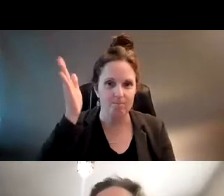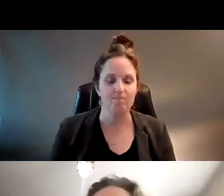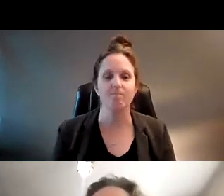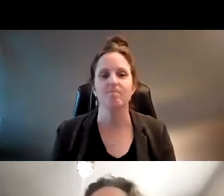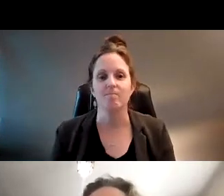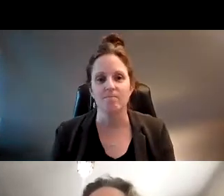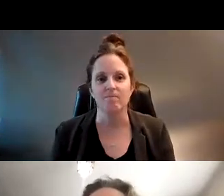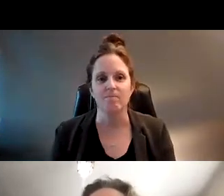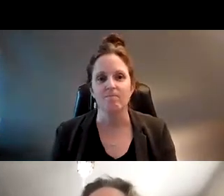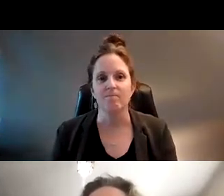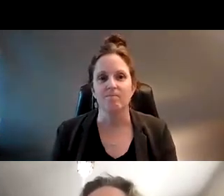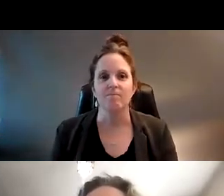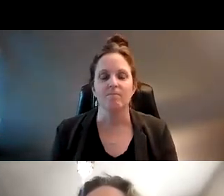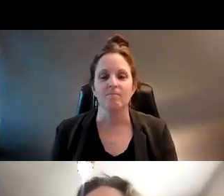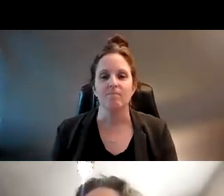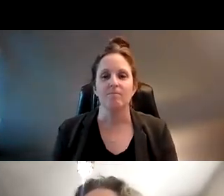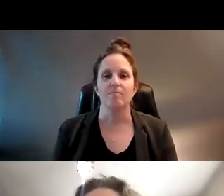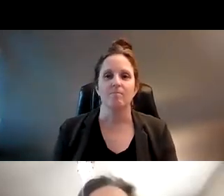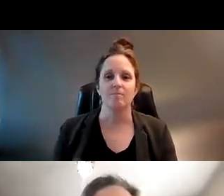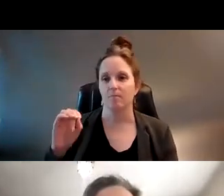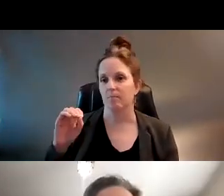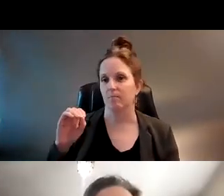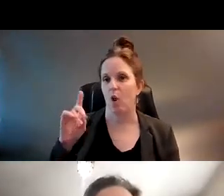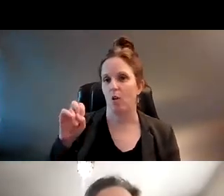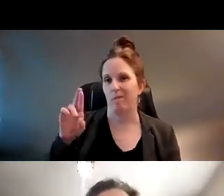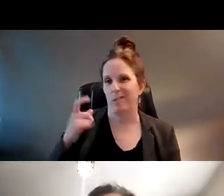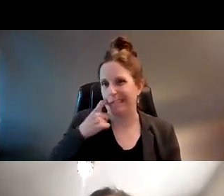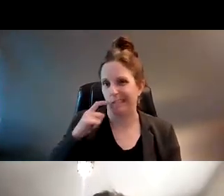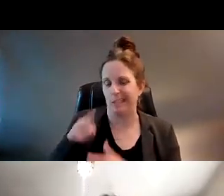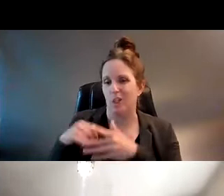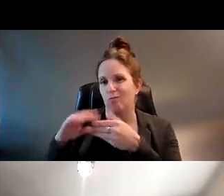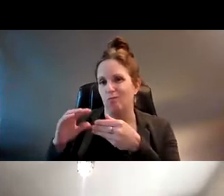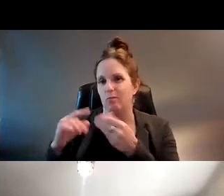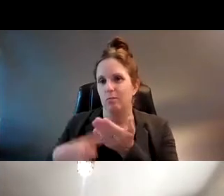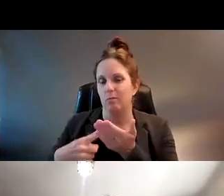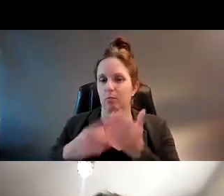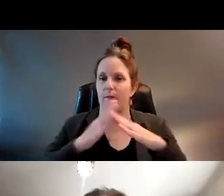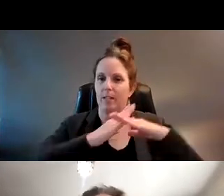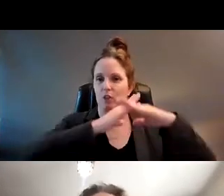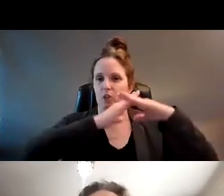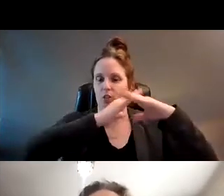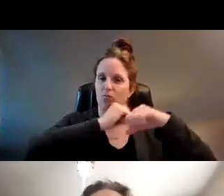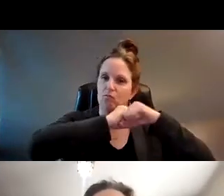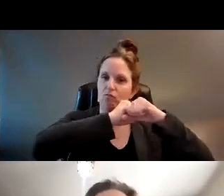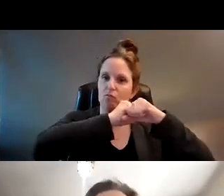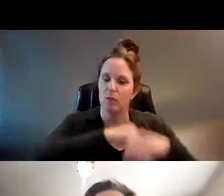the lines that Oliver just started of talking about prevention and thinking about,